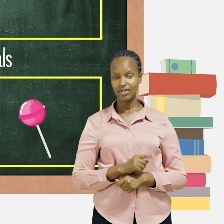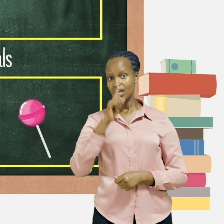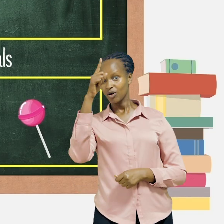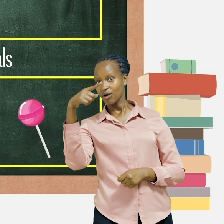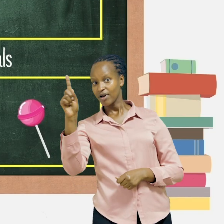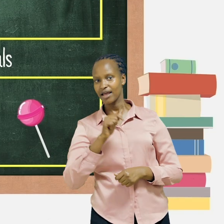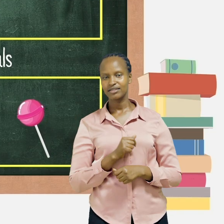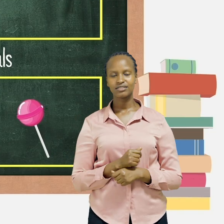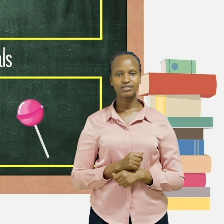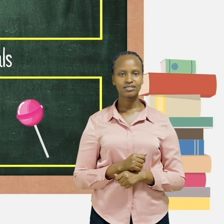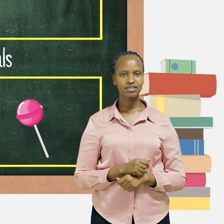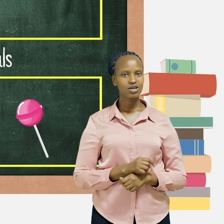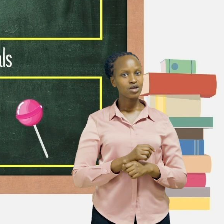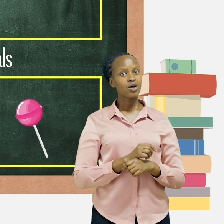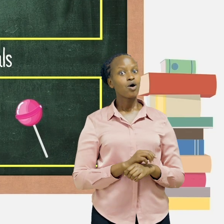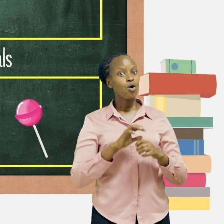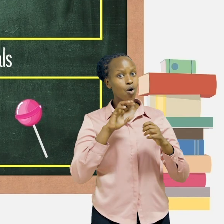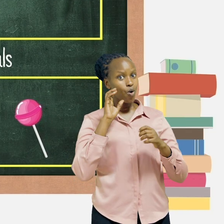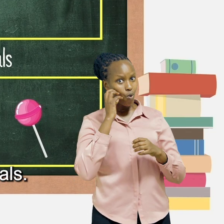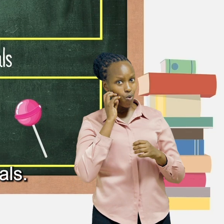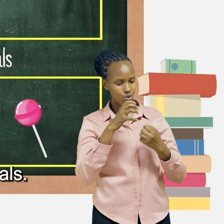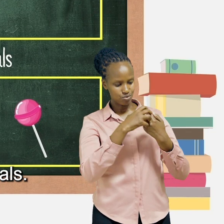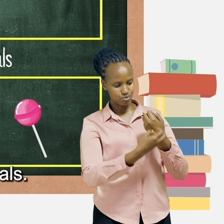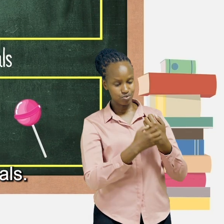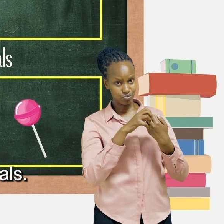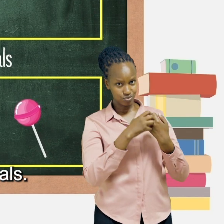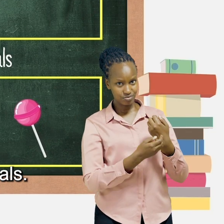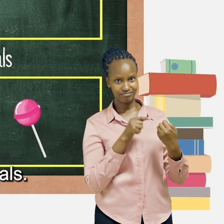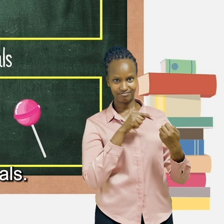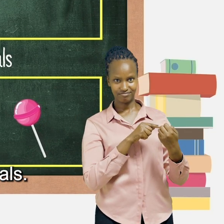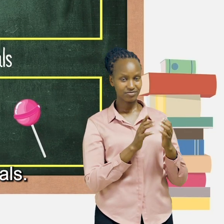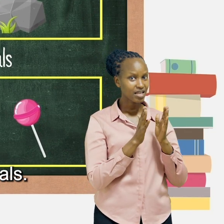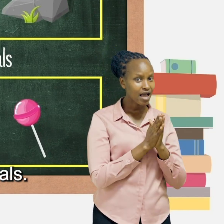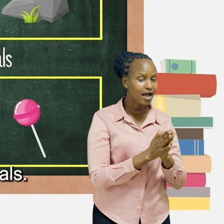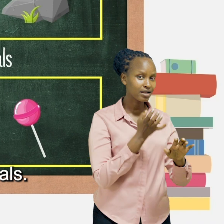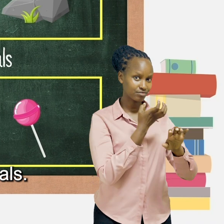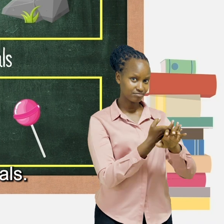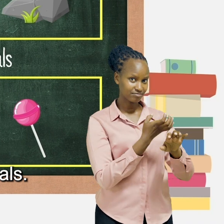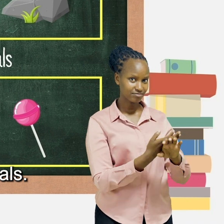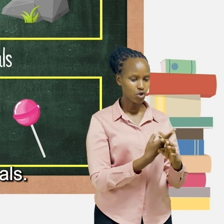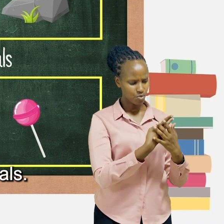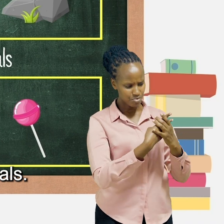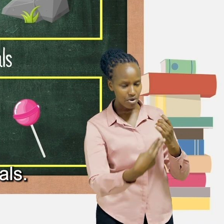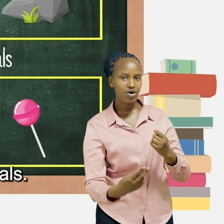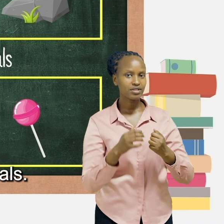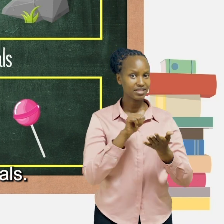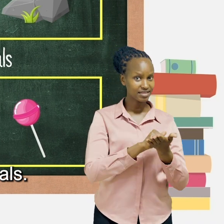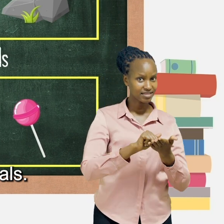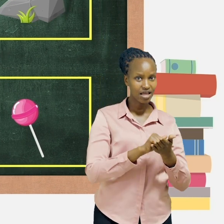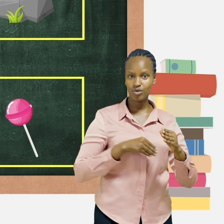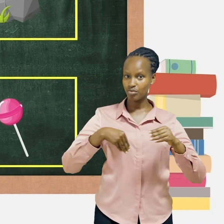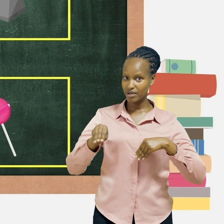artificial material. Correct! The orange and the rock are both natural